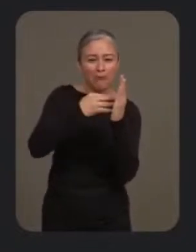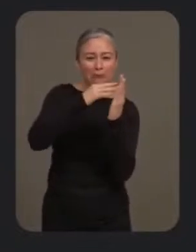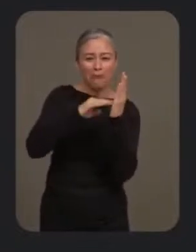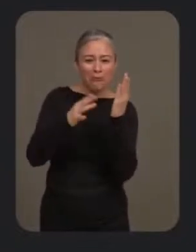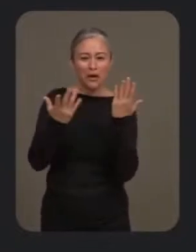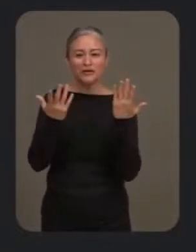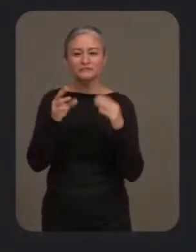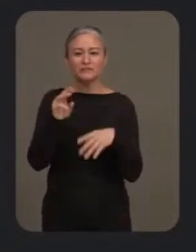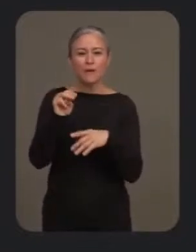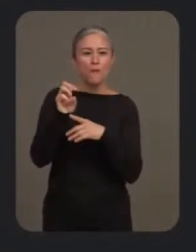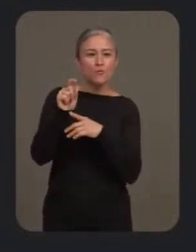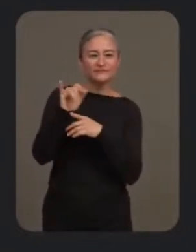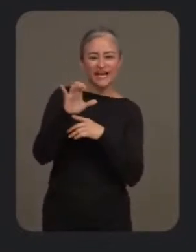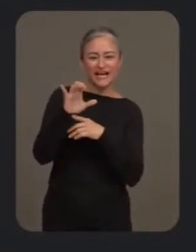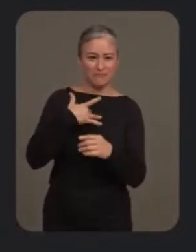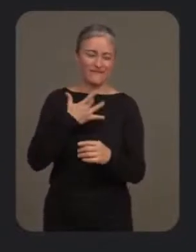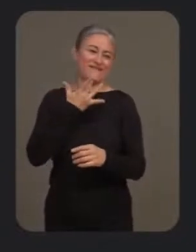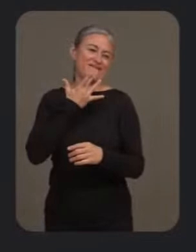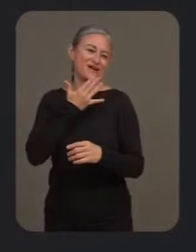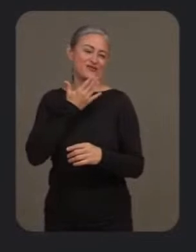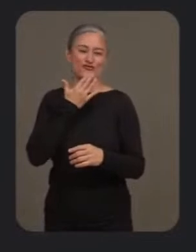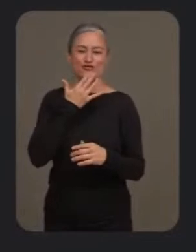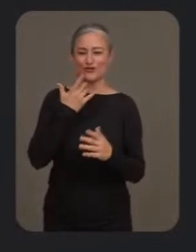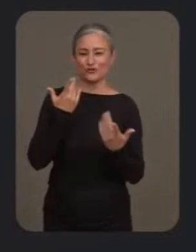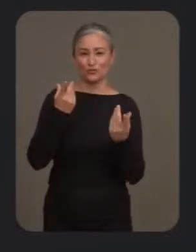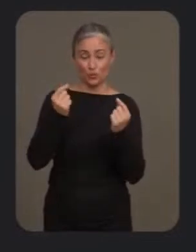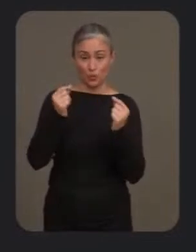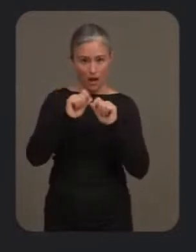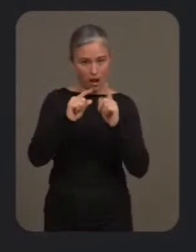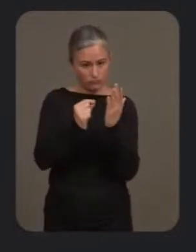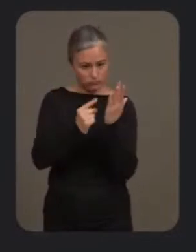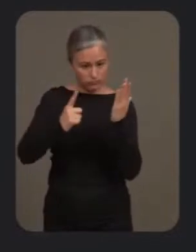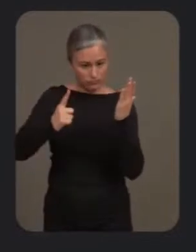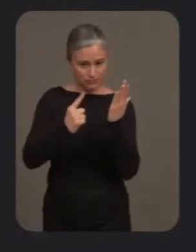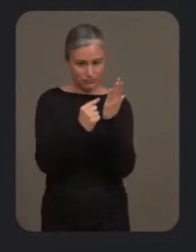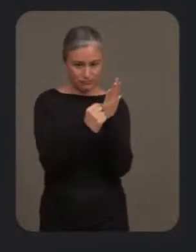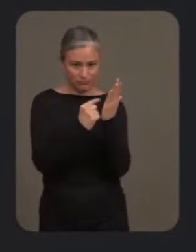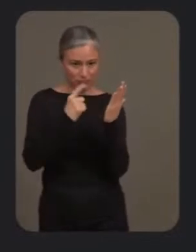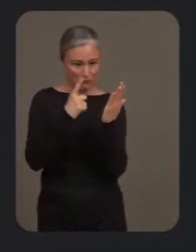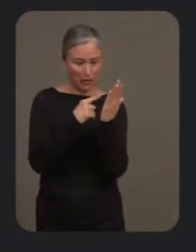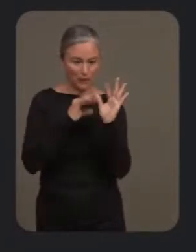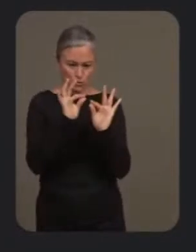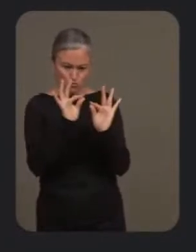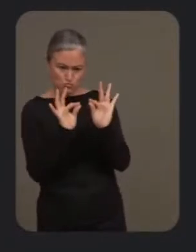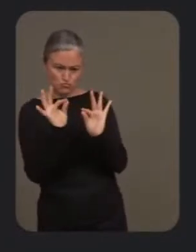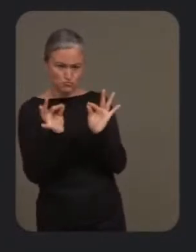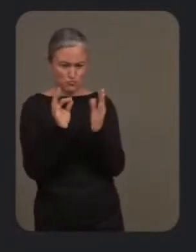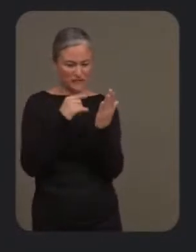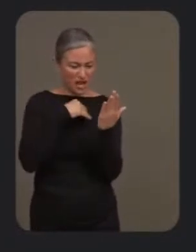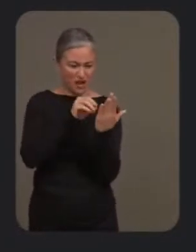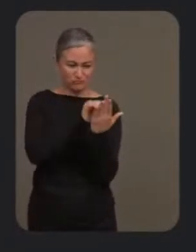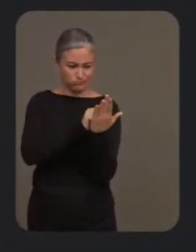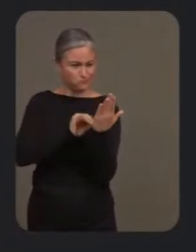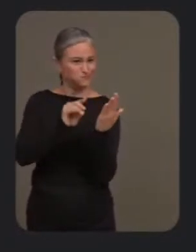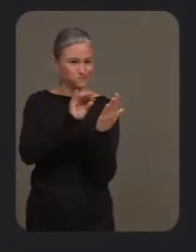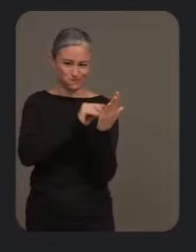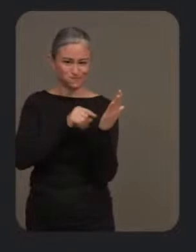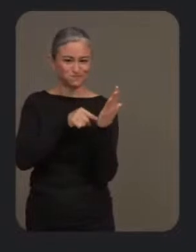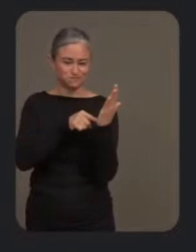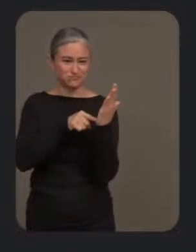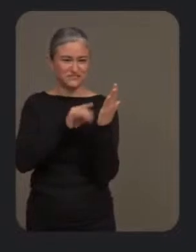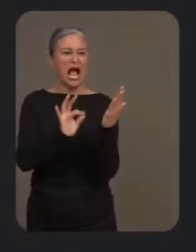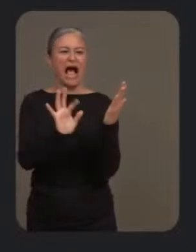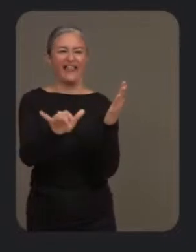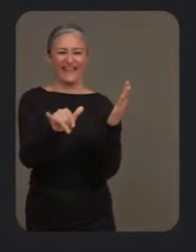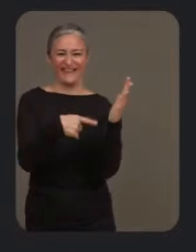my favorite. I'm going to play with the zoom. Let's see. We'll get this just right. OK, I got enough ducks in there. OK, cool.